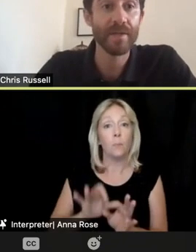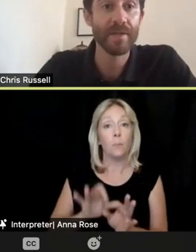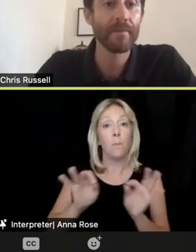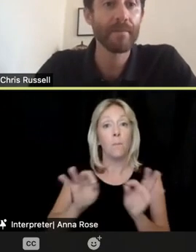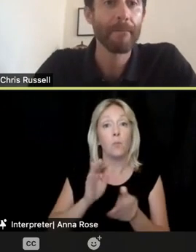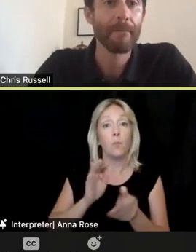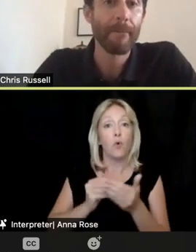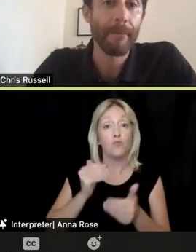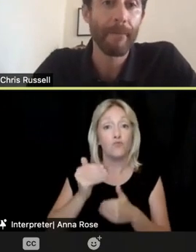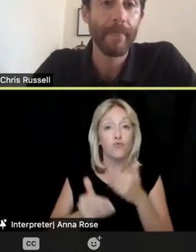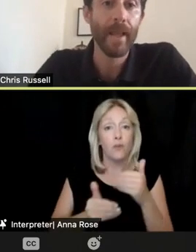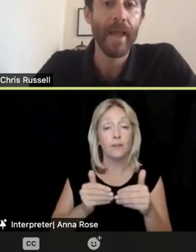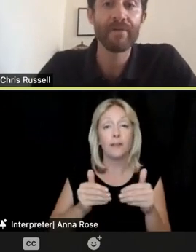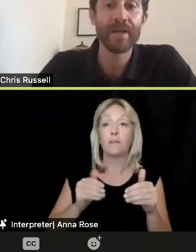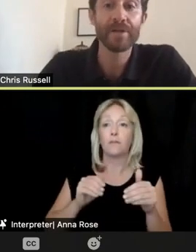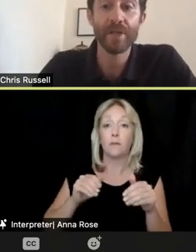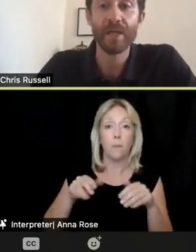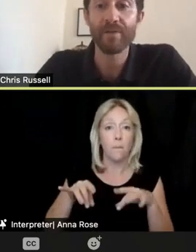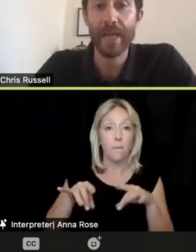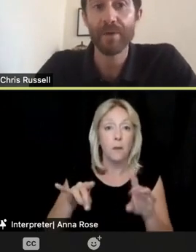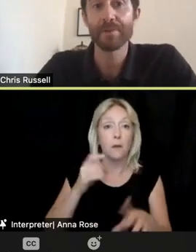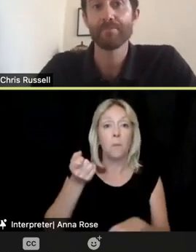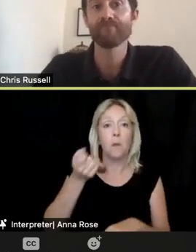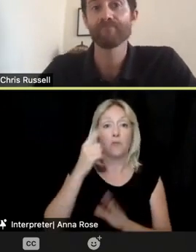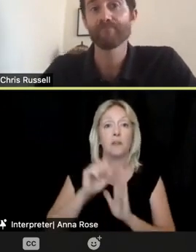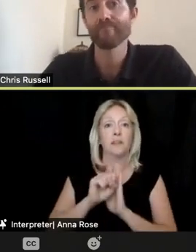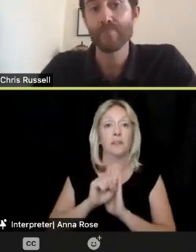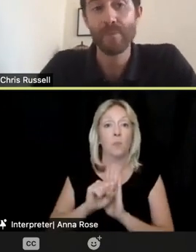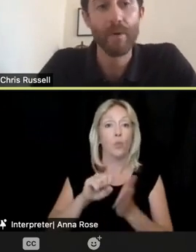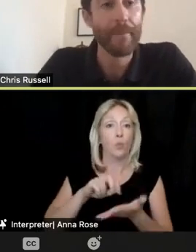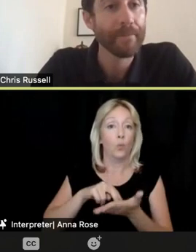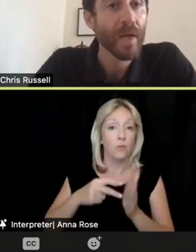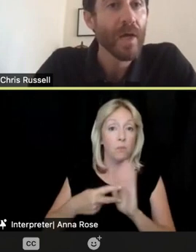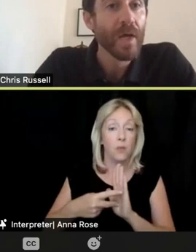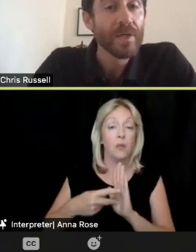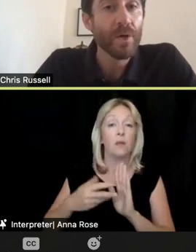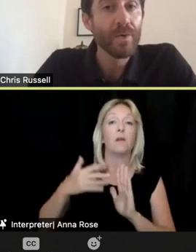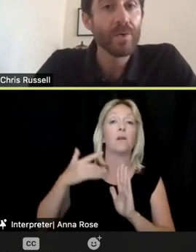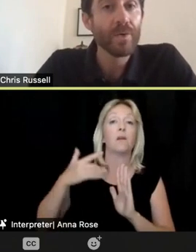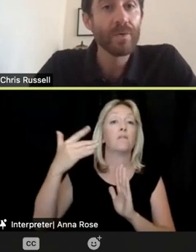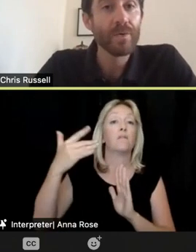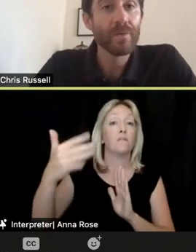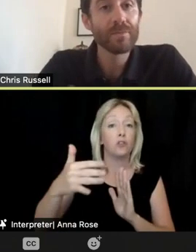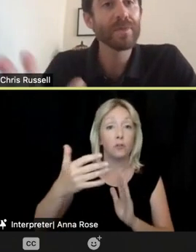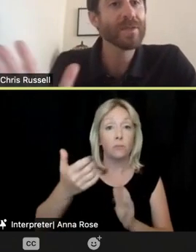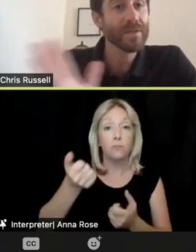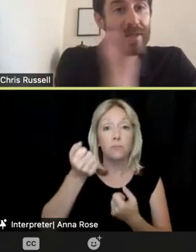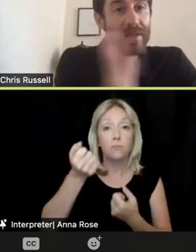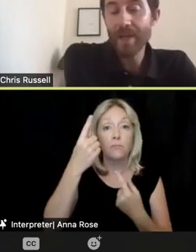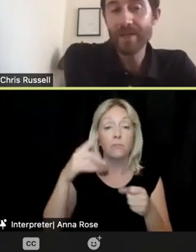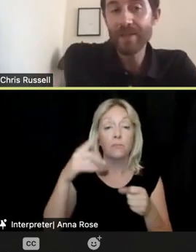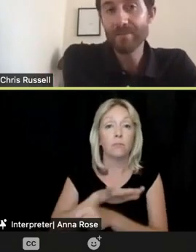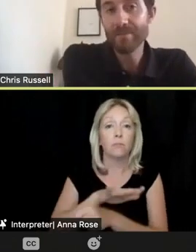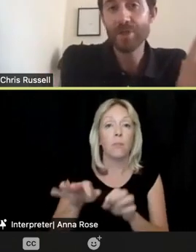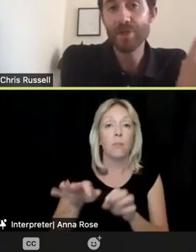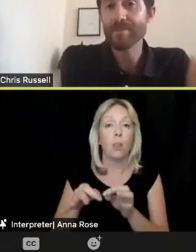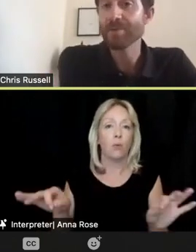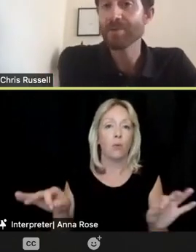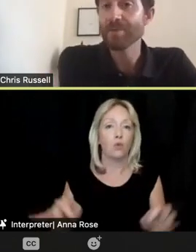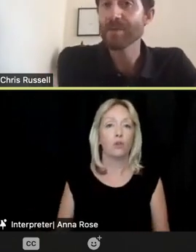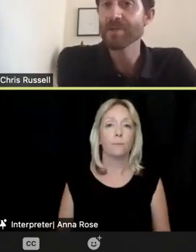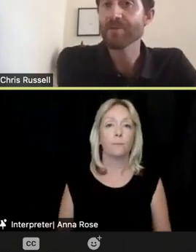of symbolism and eventually of language. Okay, so let's take away